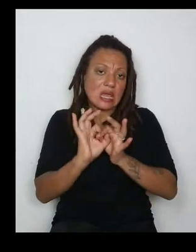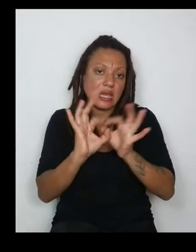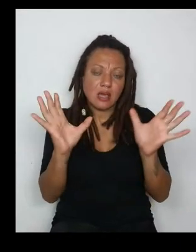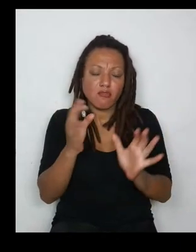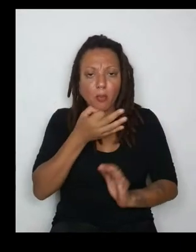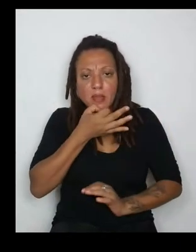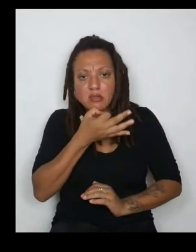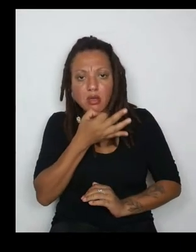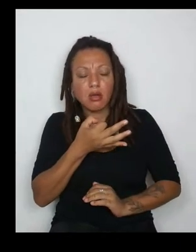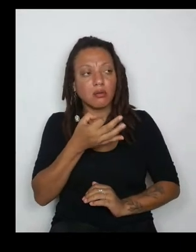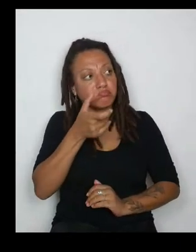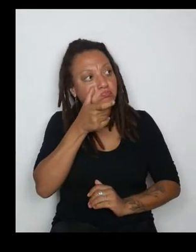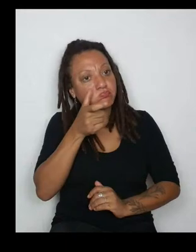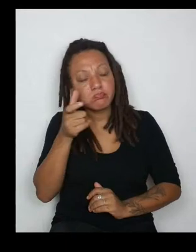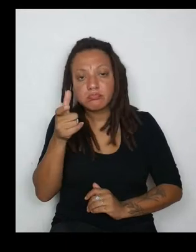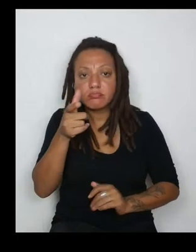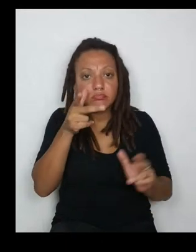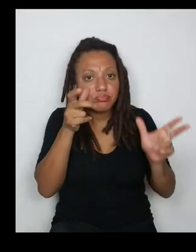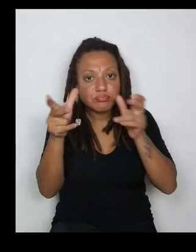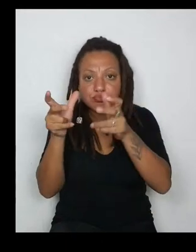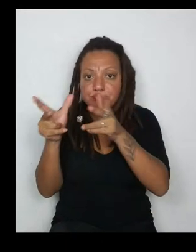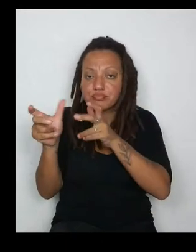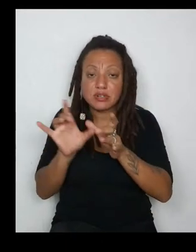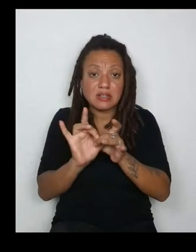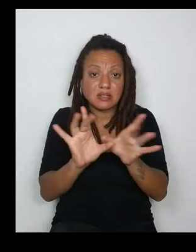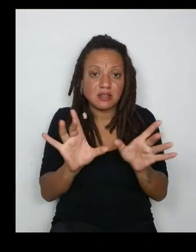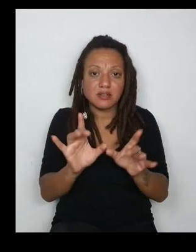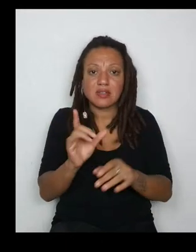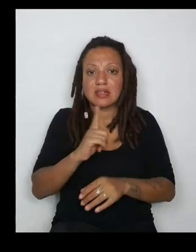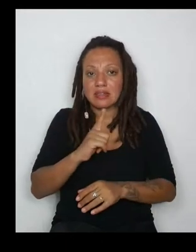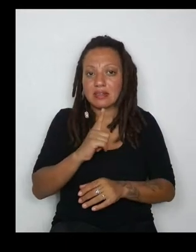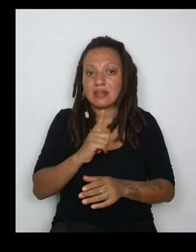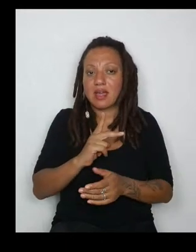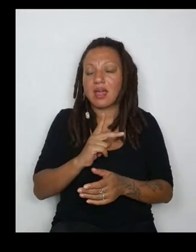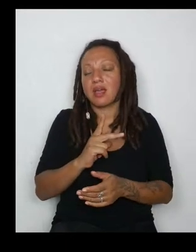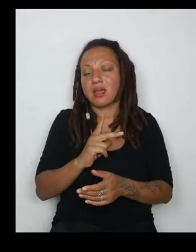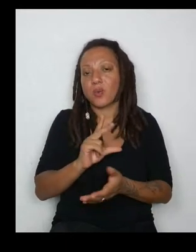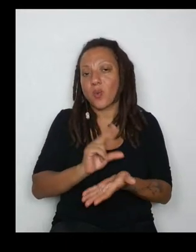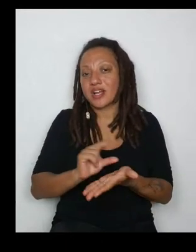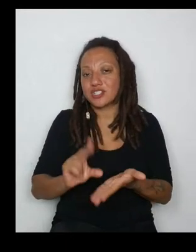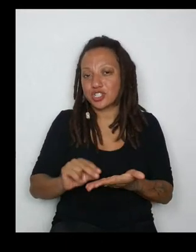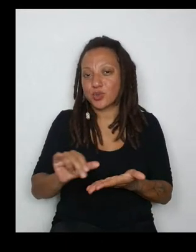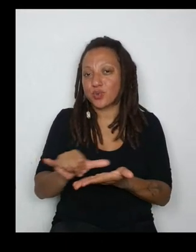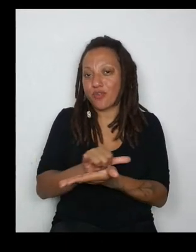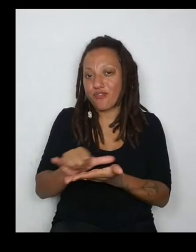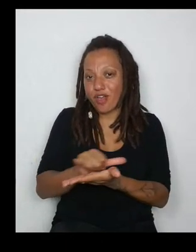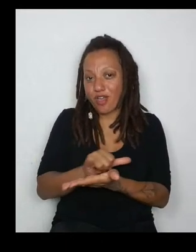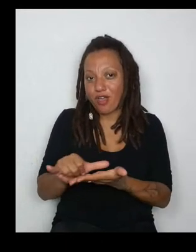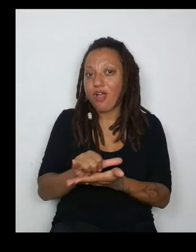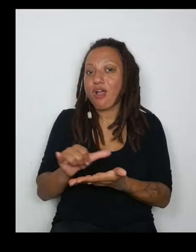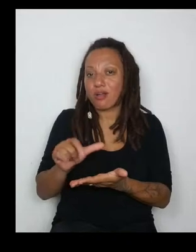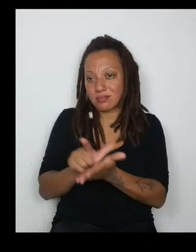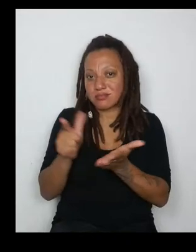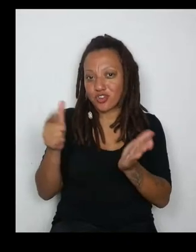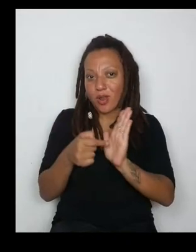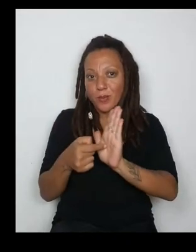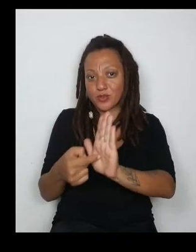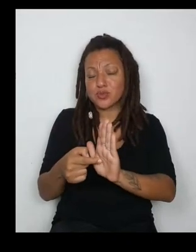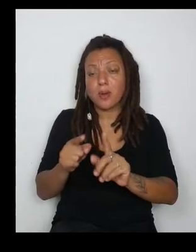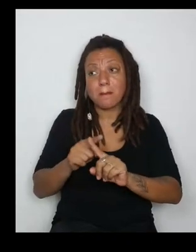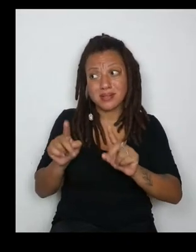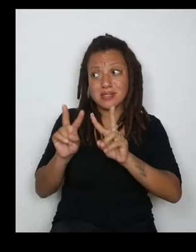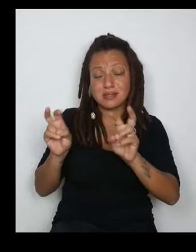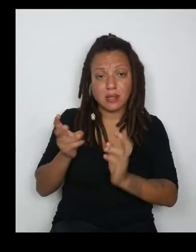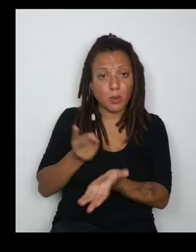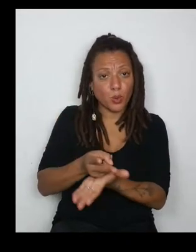not even going to dwell on it but it's a question i think that's ongoing the other thing we tried to do was at the heart of the